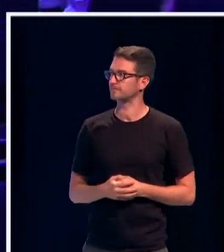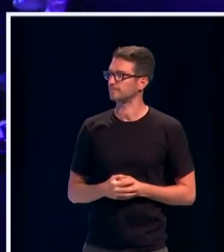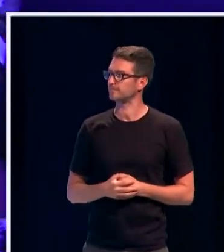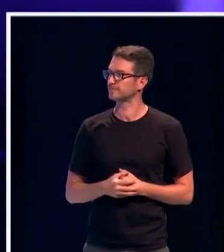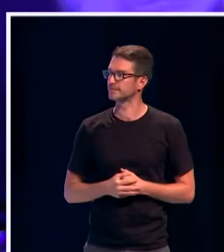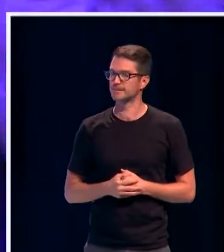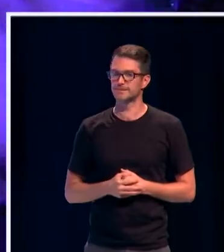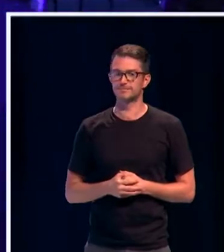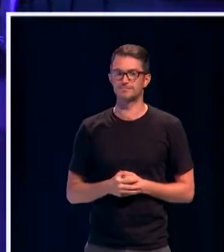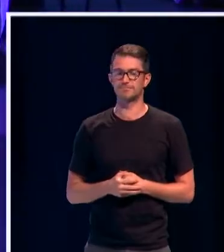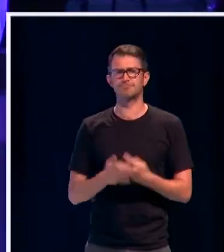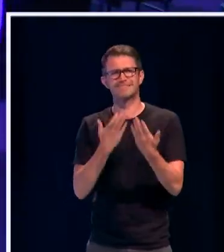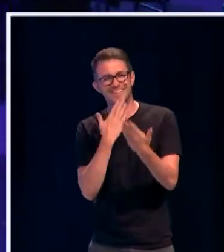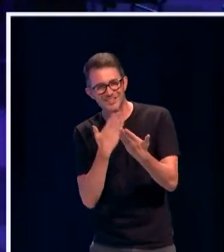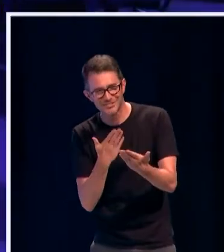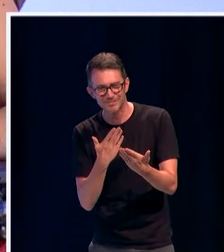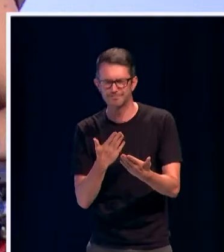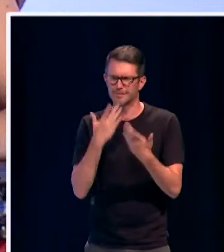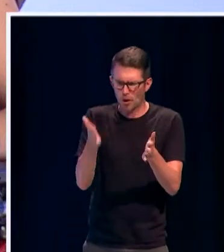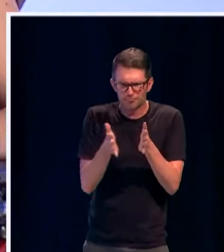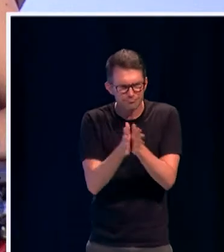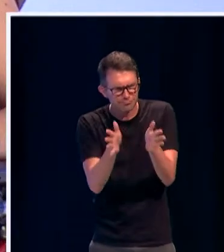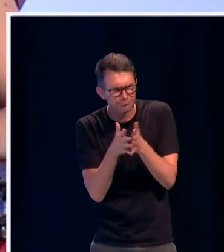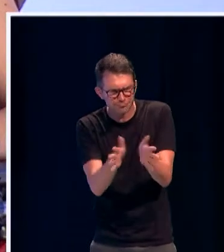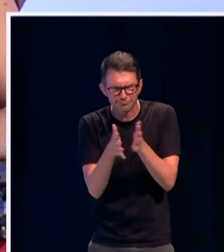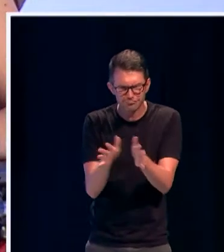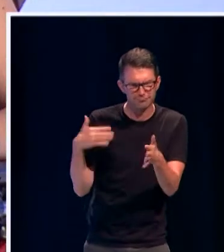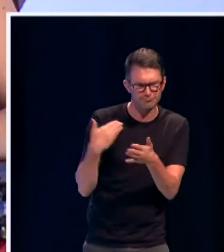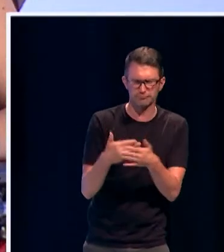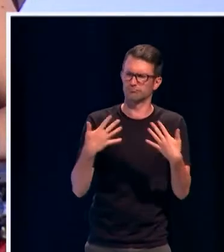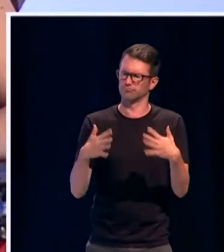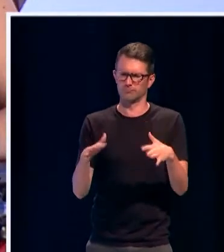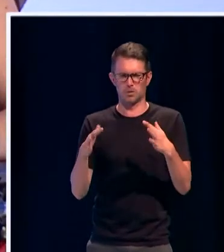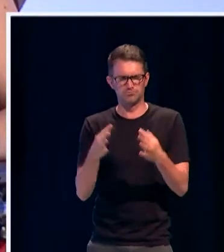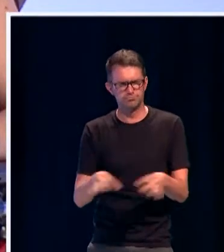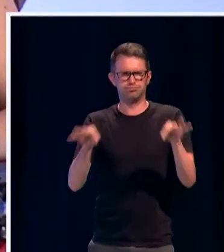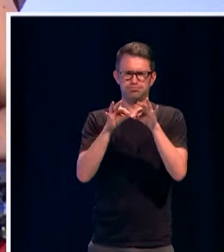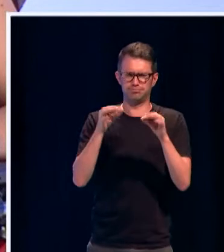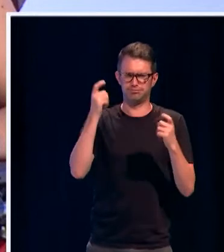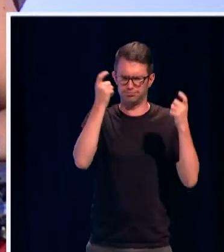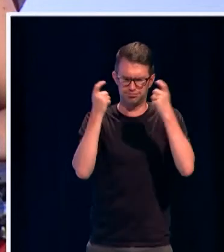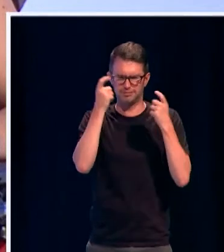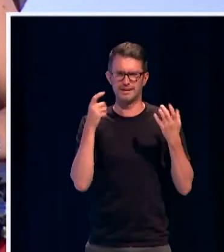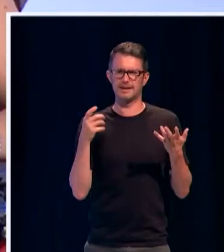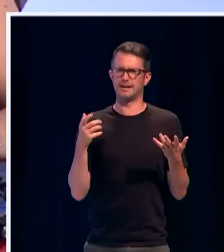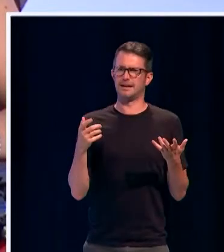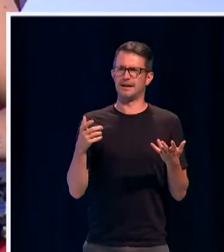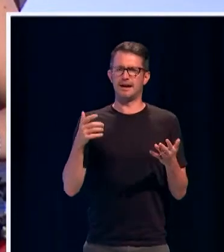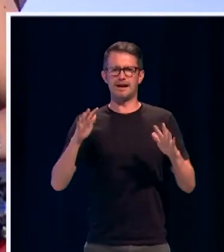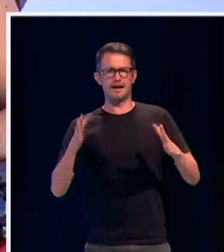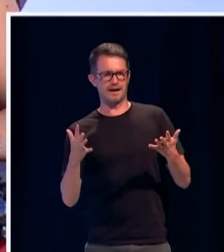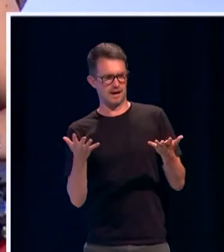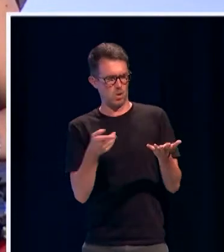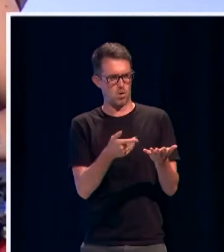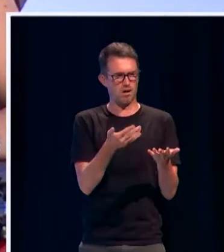Thank you very much, Michele, for sharing with us the importance really to bring people on the same level before to start and all the other